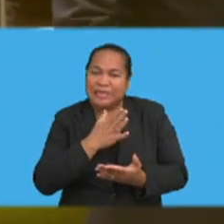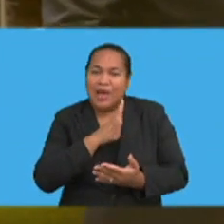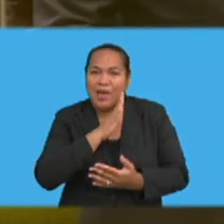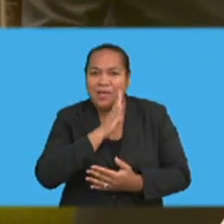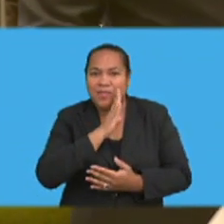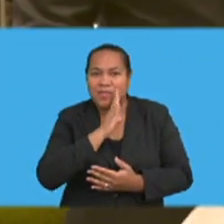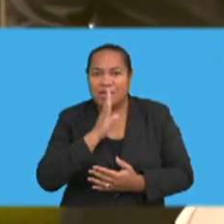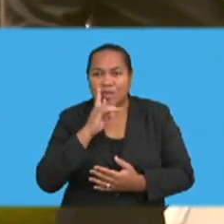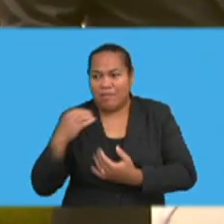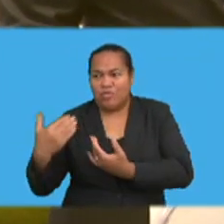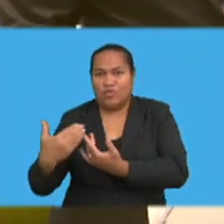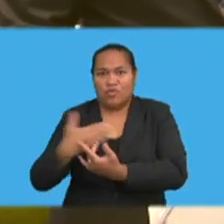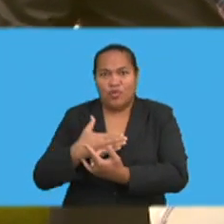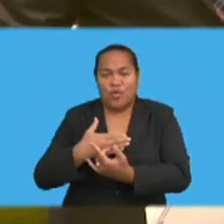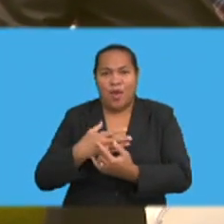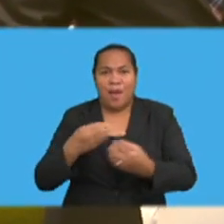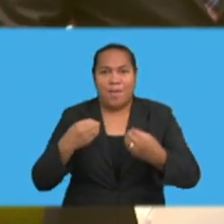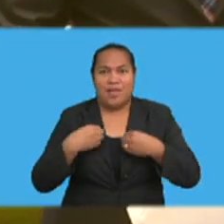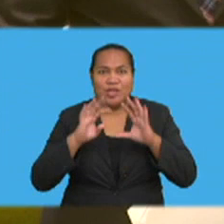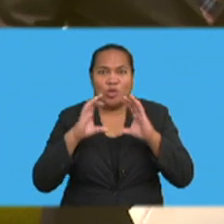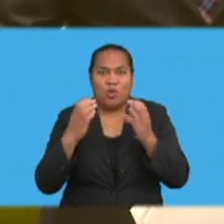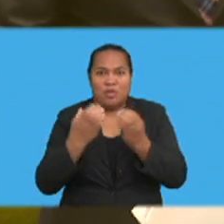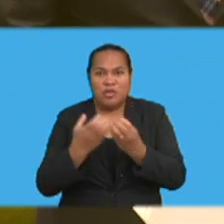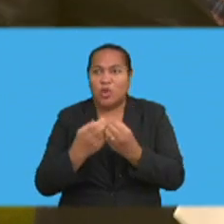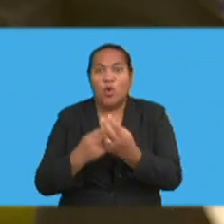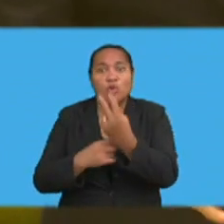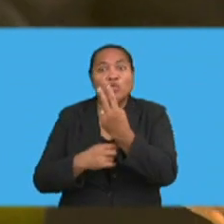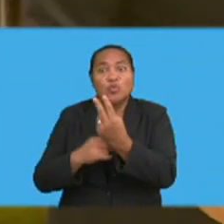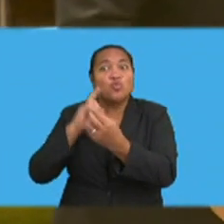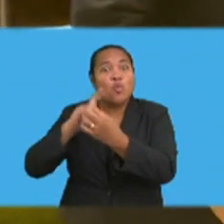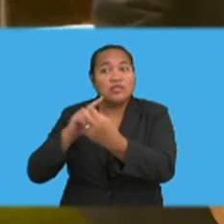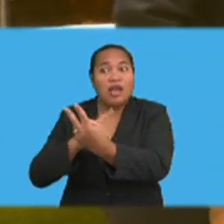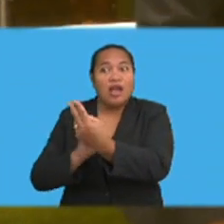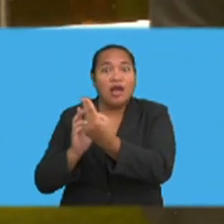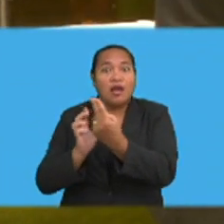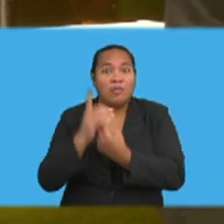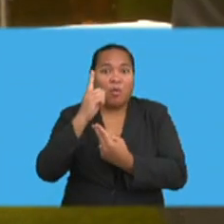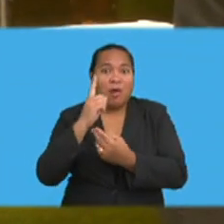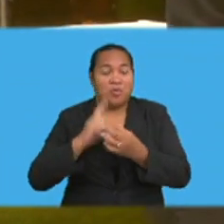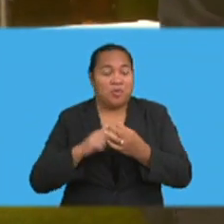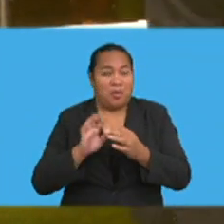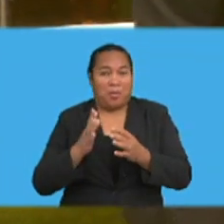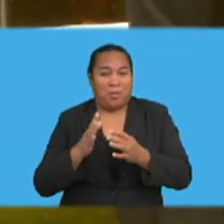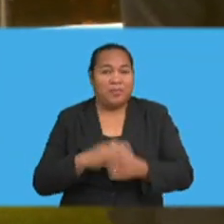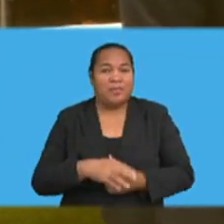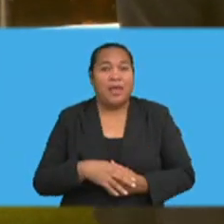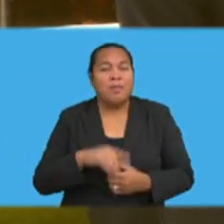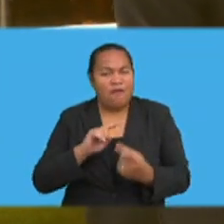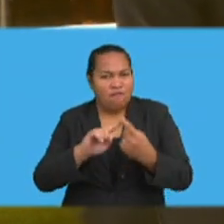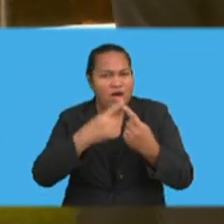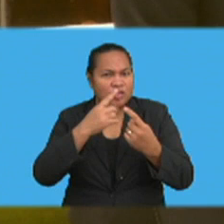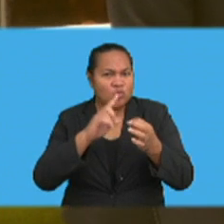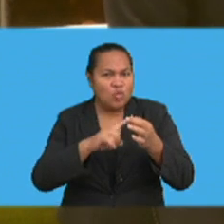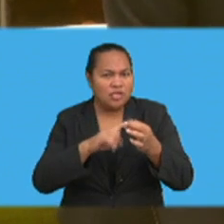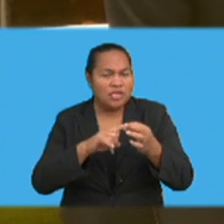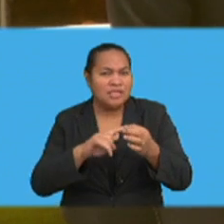came through the Business Committee. As usual, Honourable Prem Singh does put two questions in one question. The first question is about the total output of electricity of